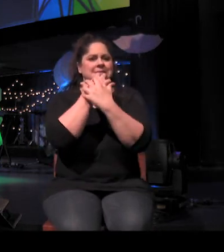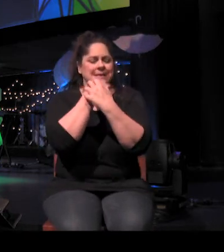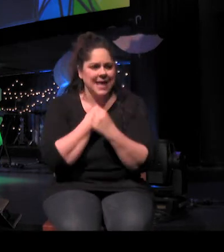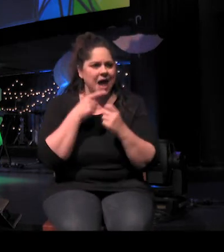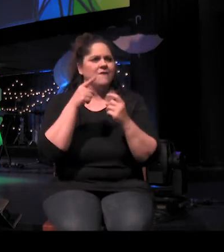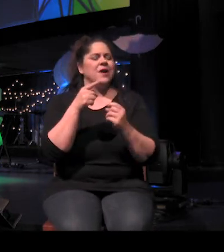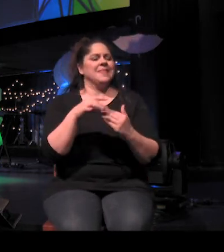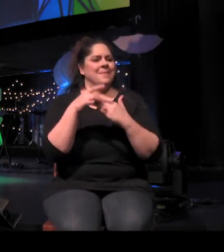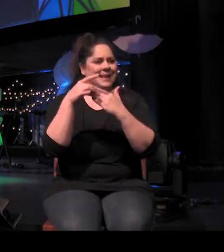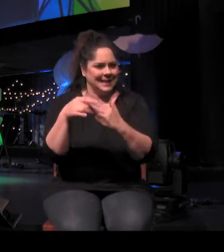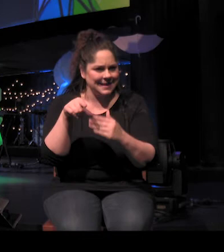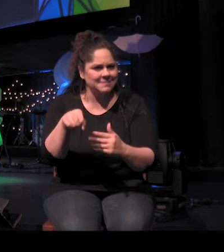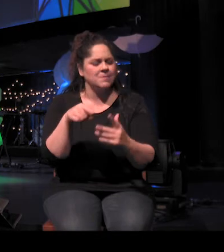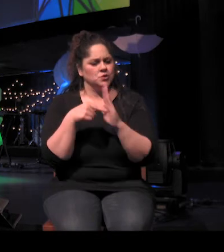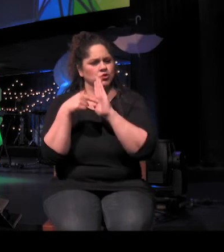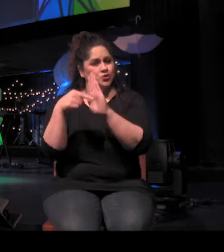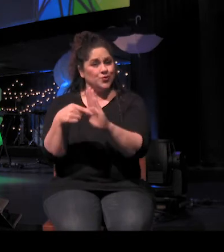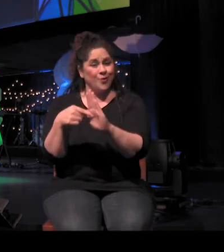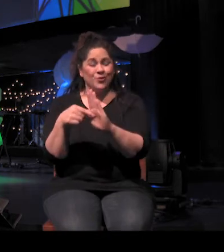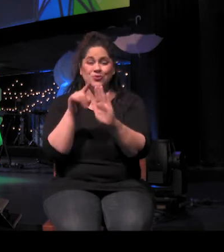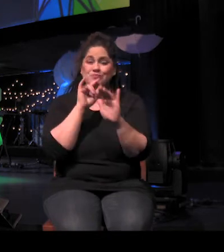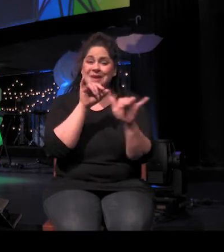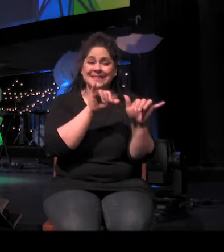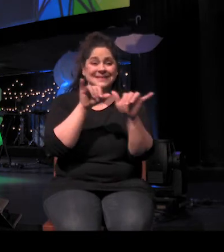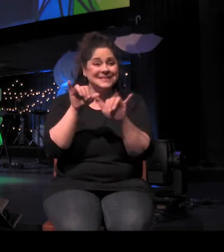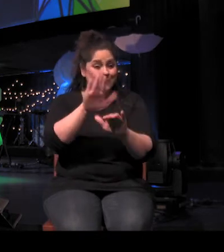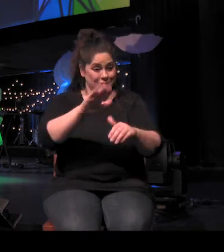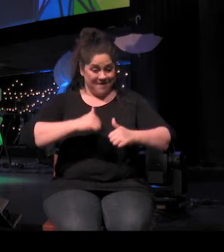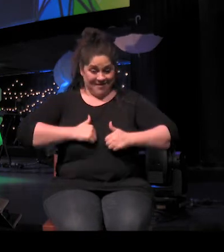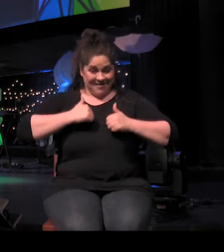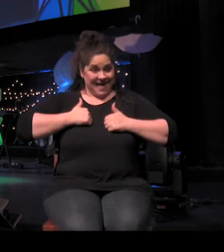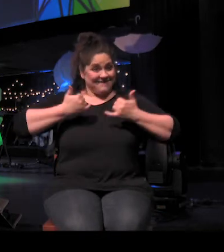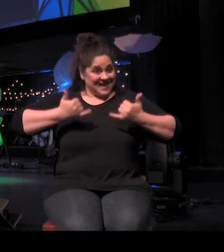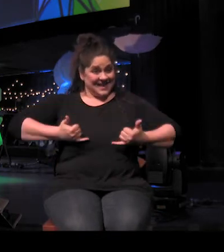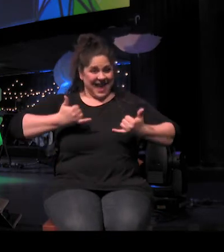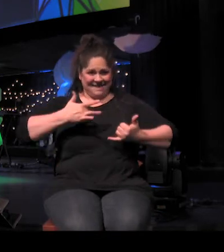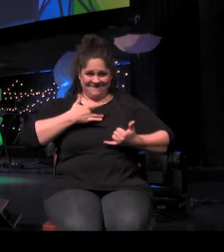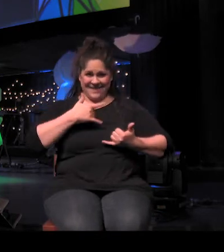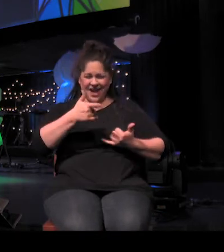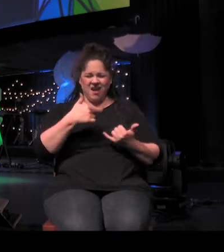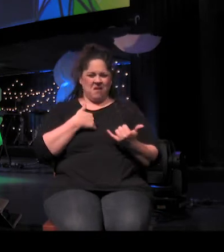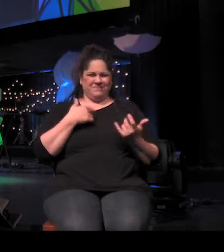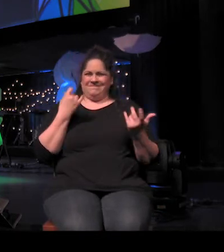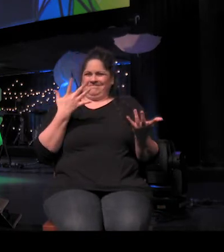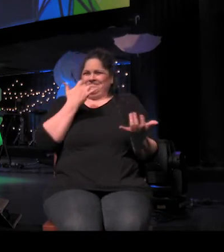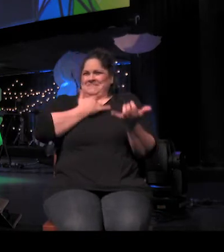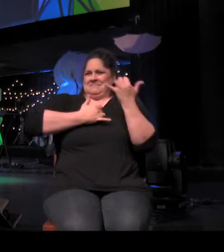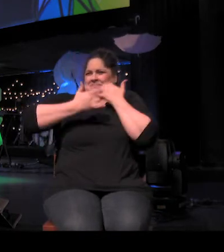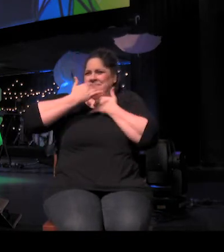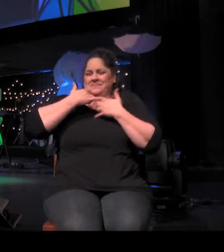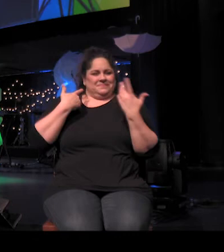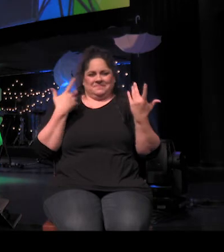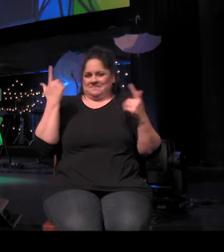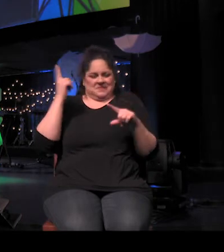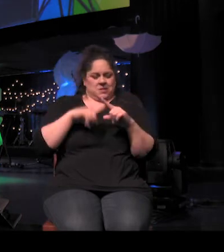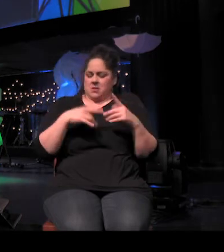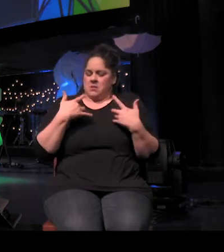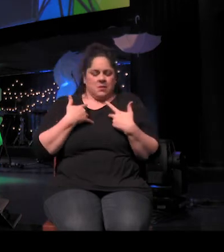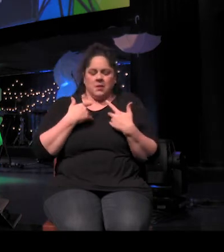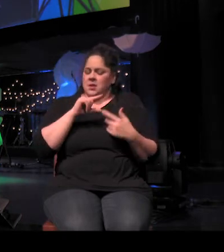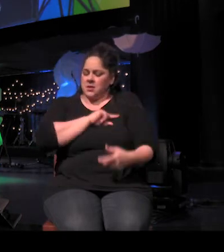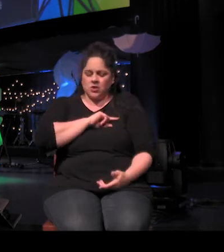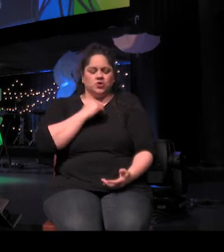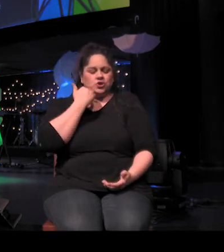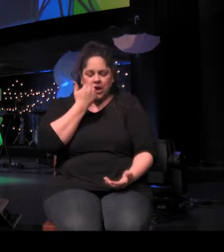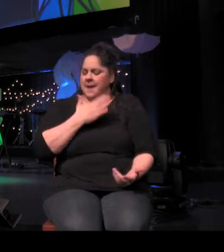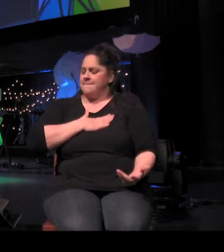life. He can restore you and transform you. If you ever felt like you've made too many mistakes, you've had too many regrets, you have guilt and